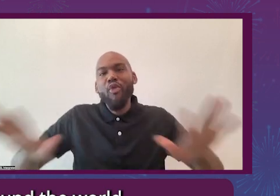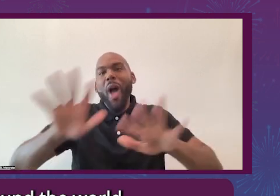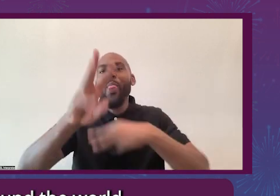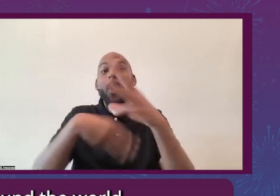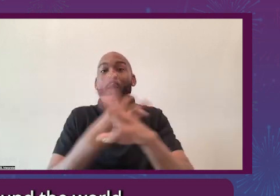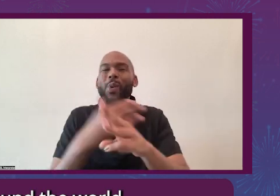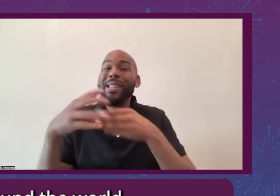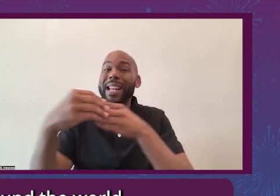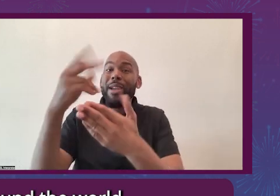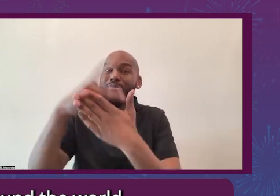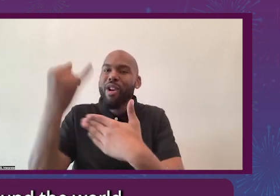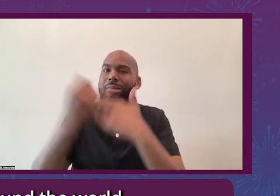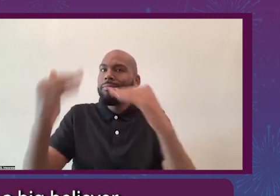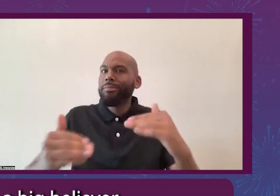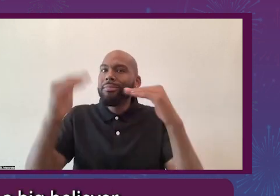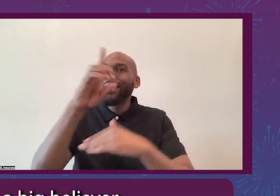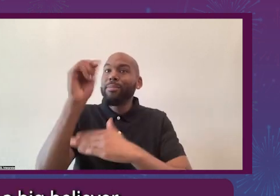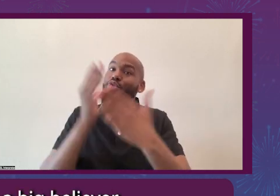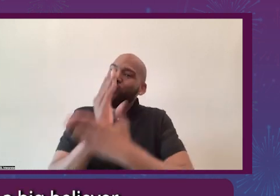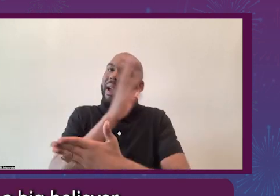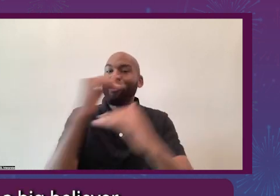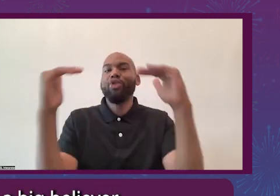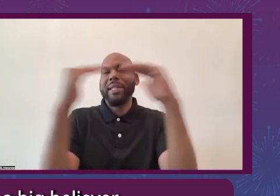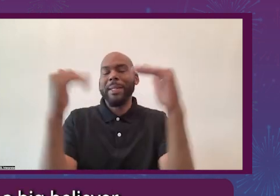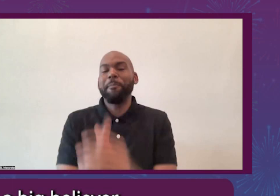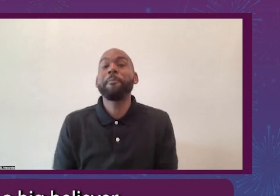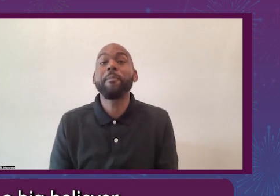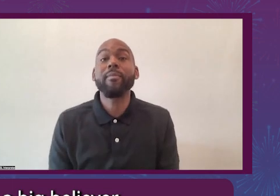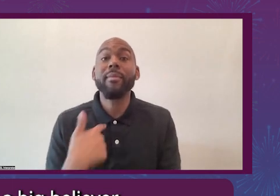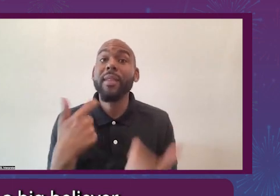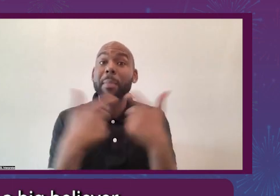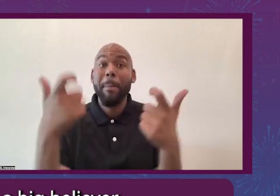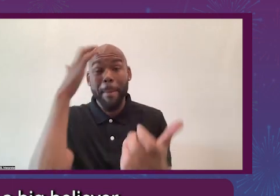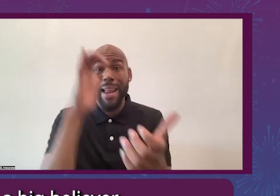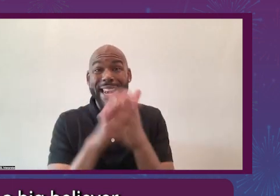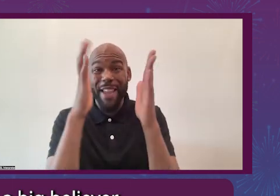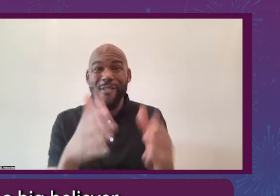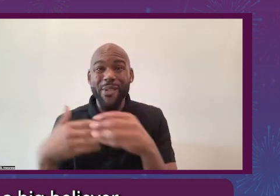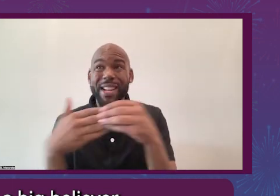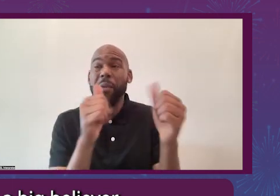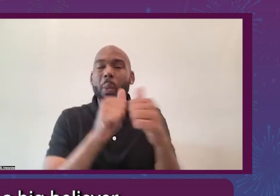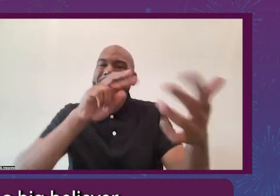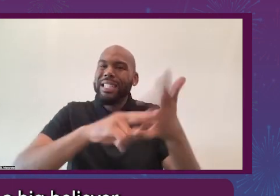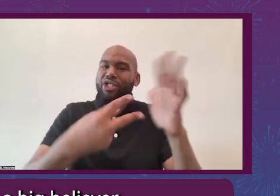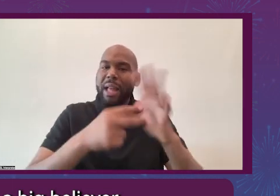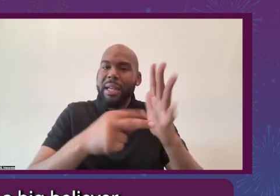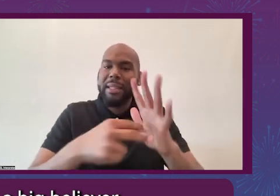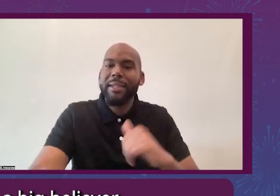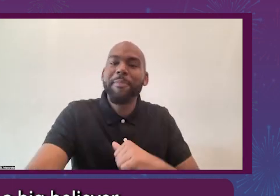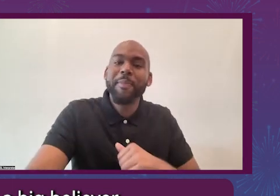world to work on projects that promote disability rights and disability justice. I'm a big believer in leading